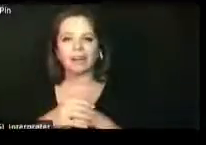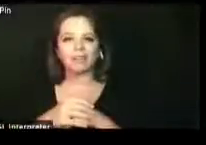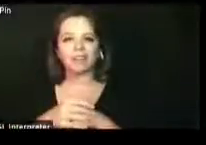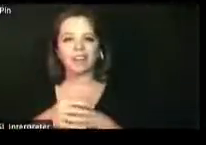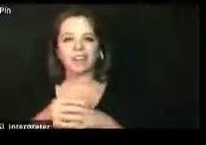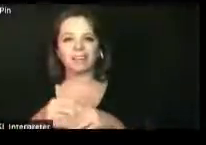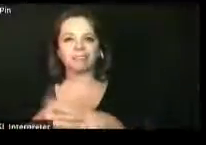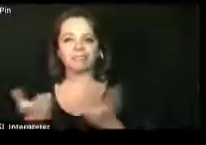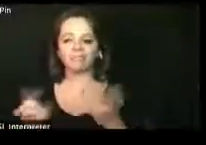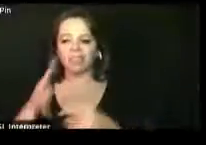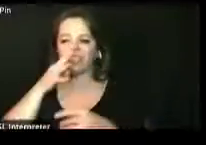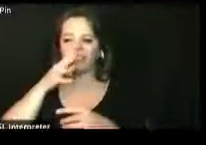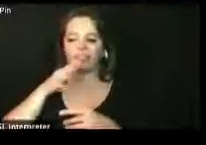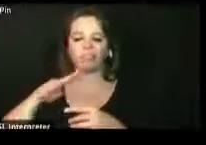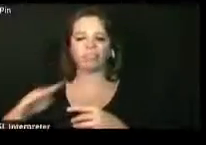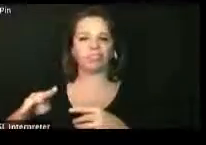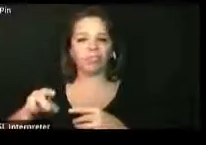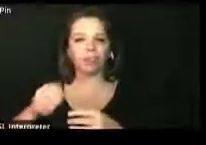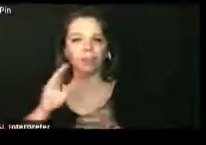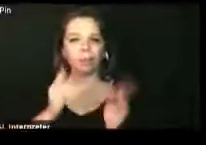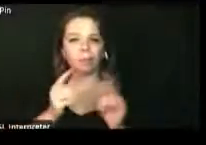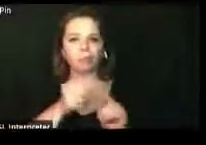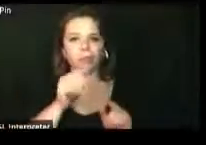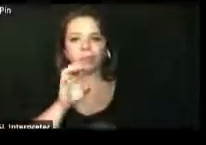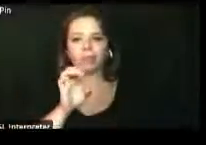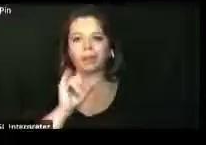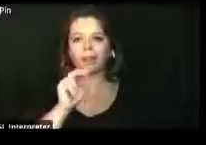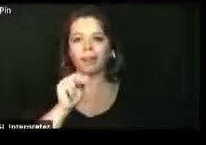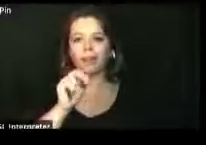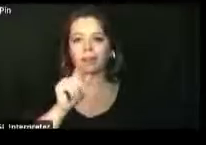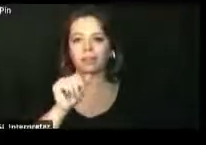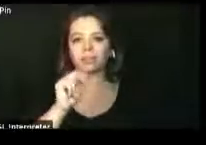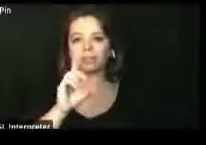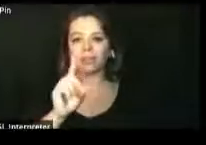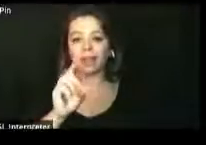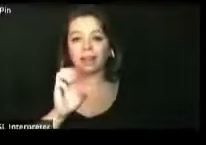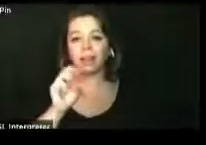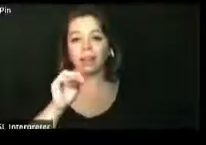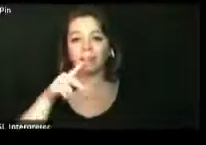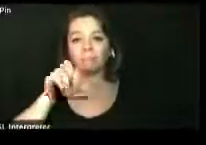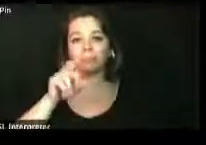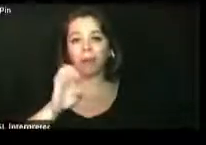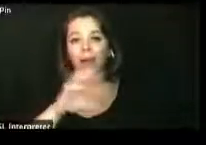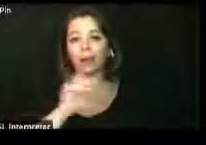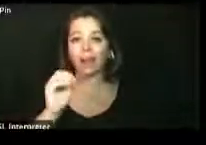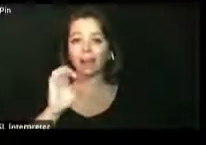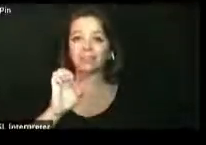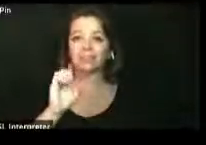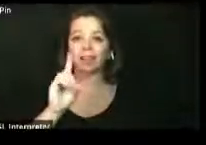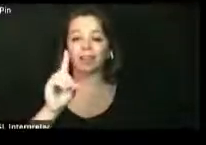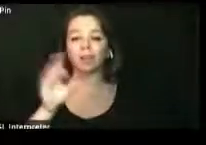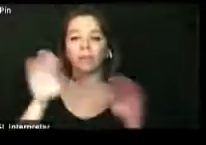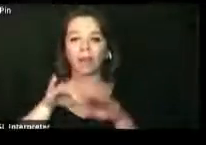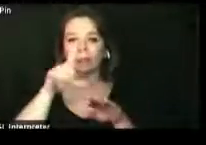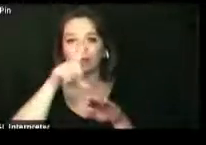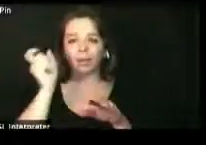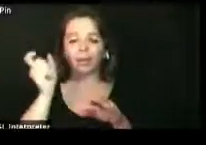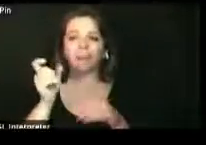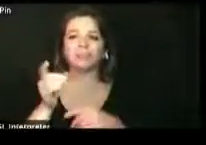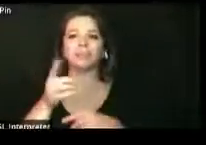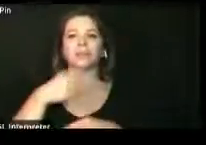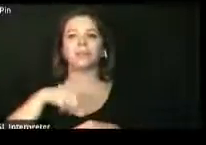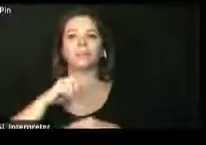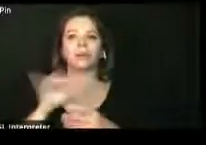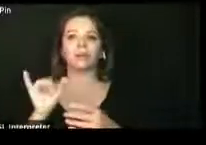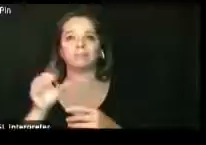the Inland Empire and of the San Gabriel Valley, because with hence the Pomona Valley, you know, why we